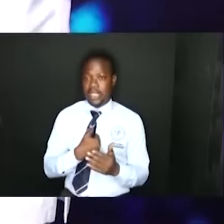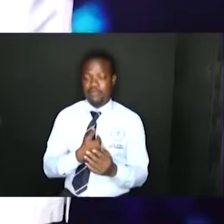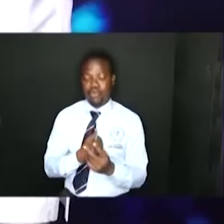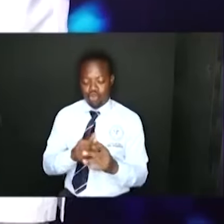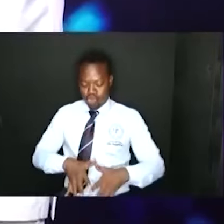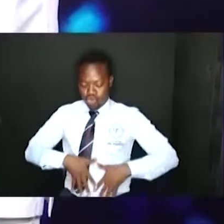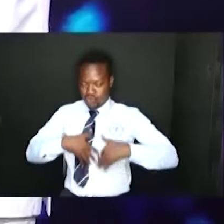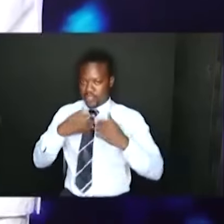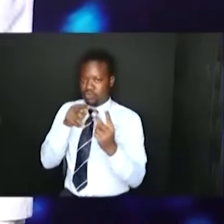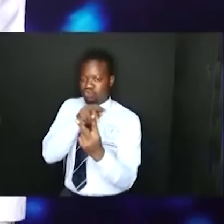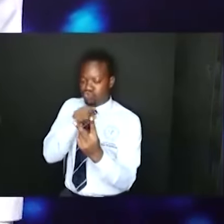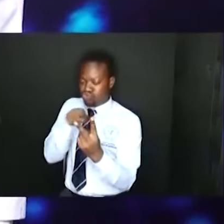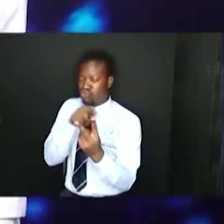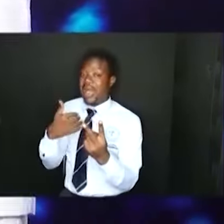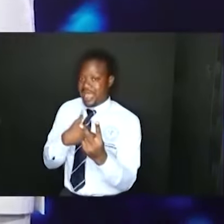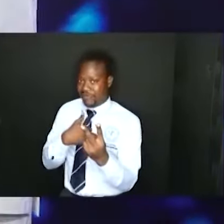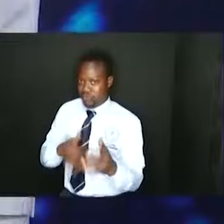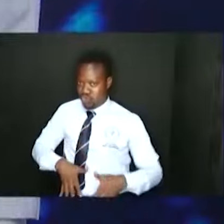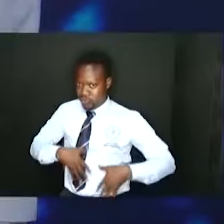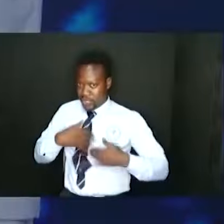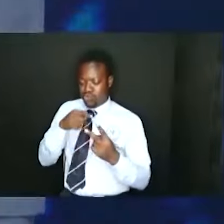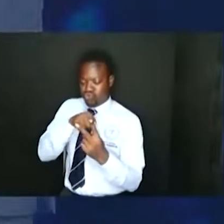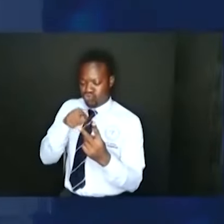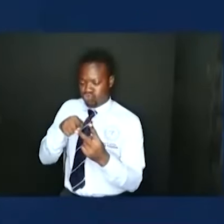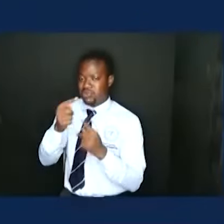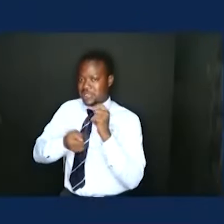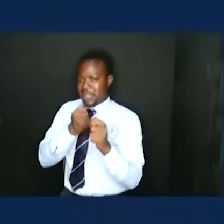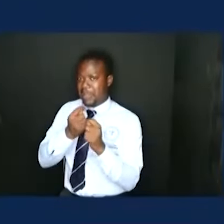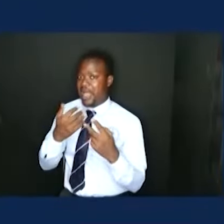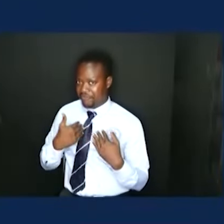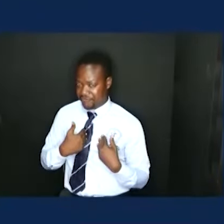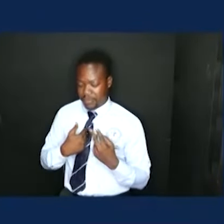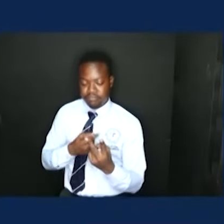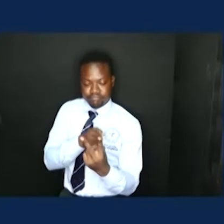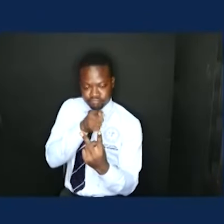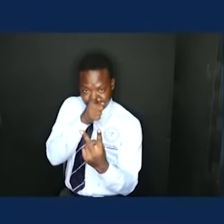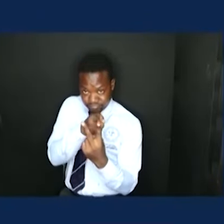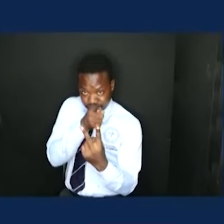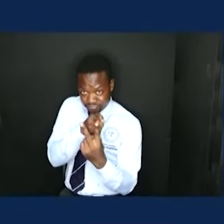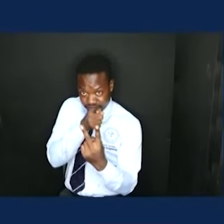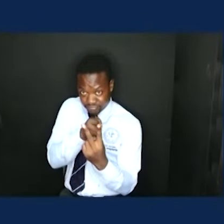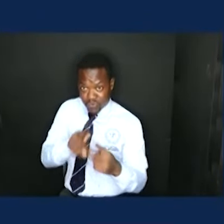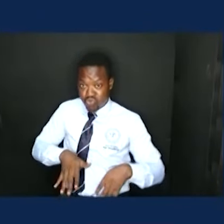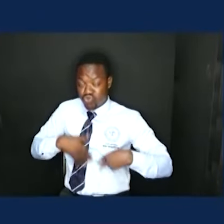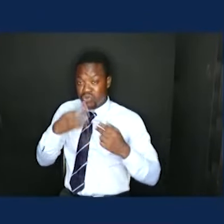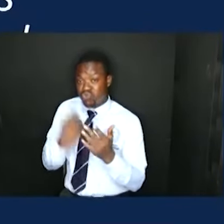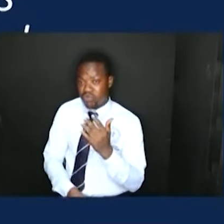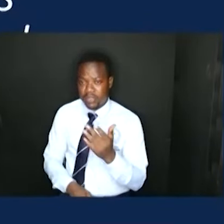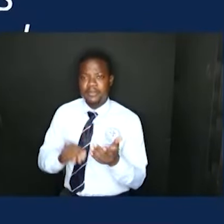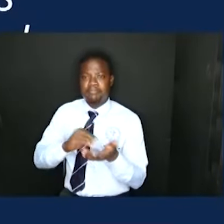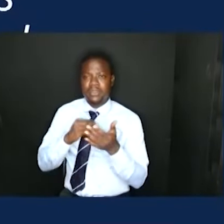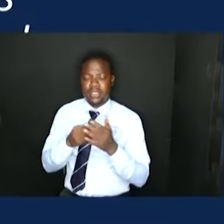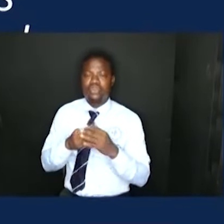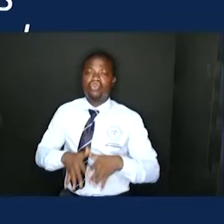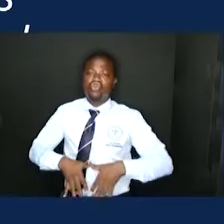of confessions here. Ye pe mu aka no ye wono beye ahuduo mienu. One. Ye di kan ye. You confess